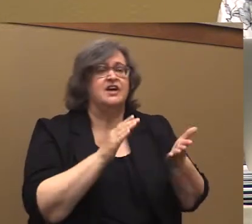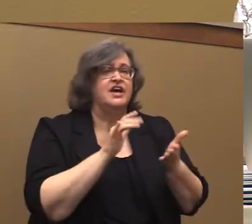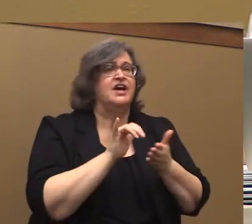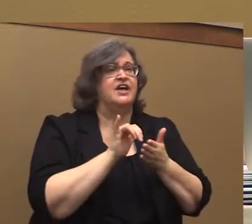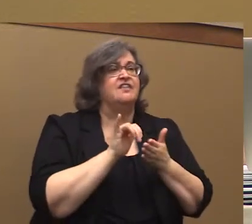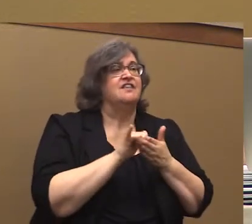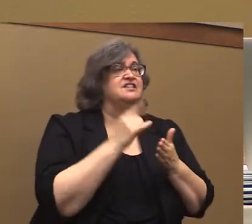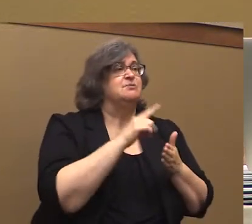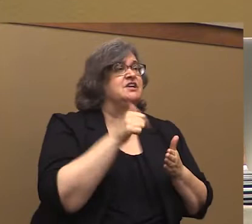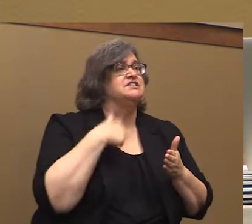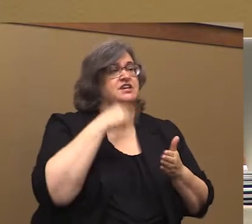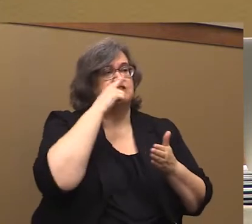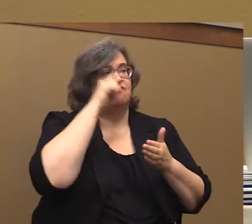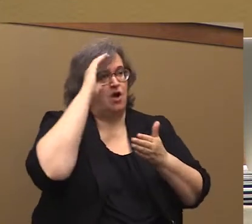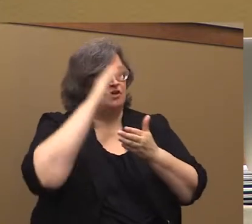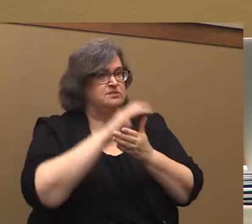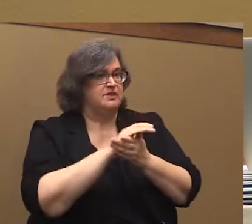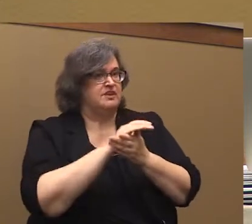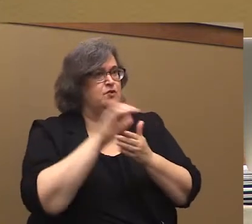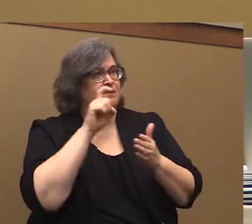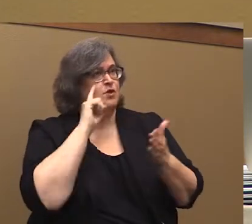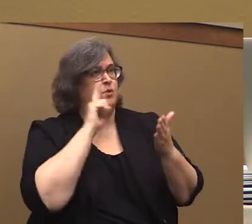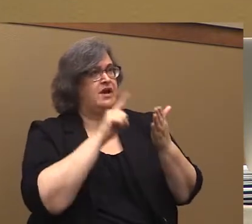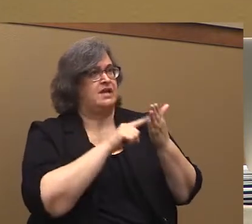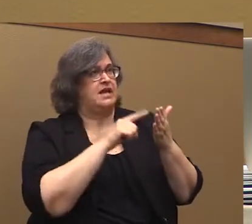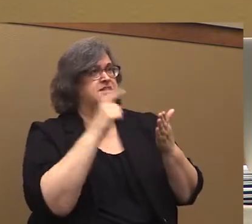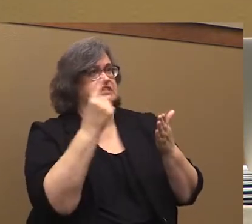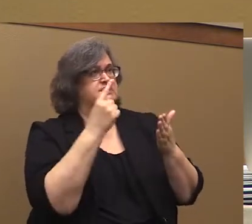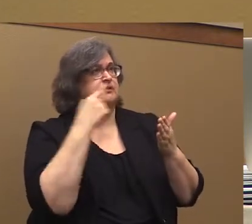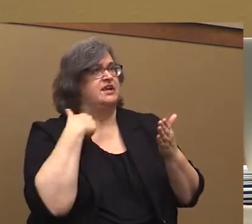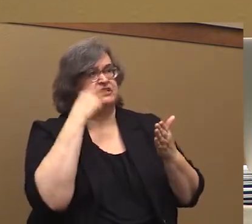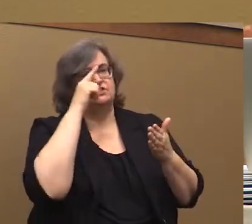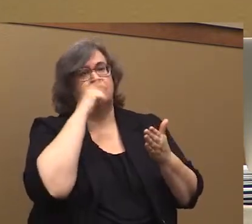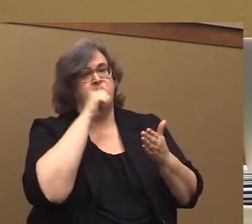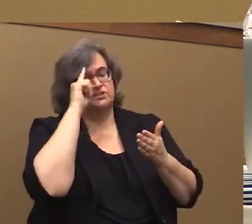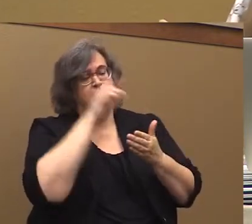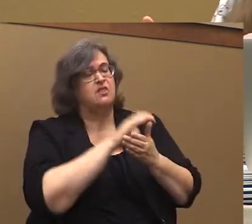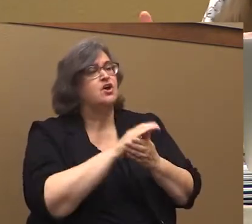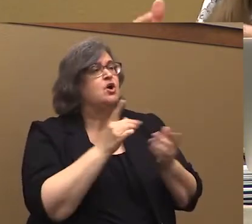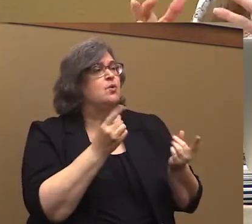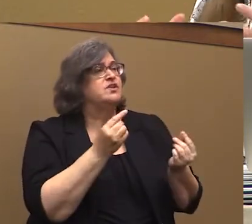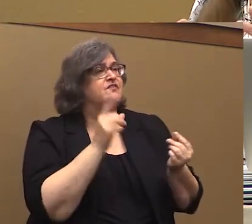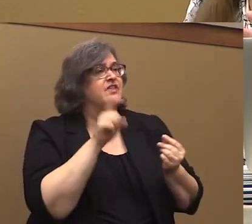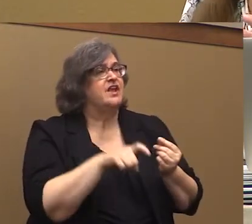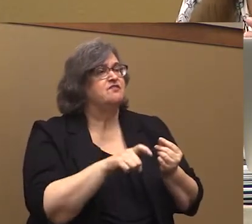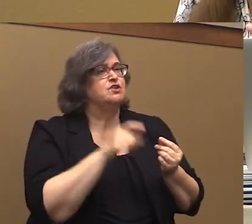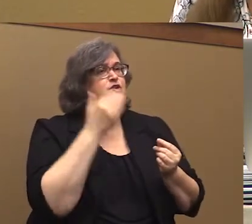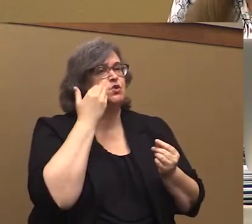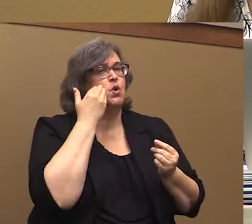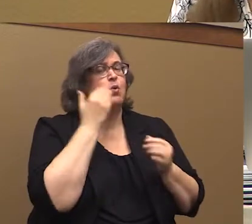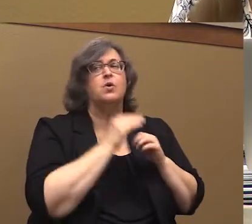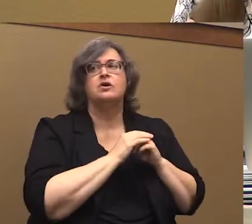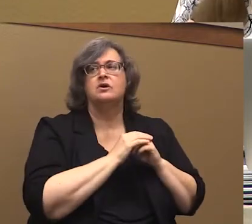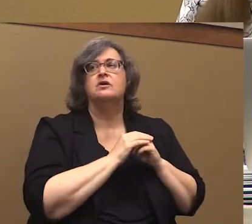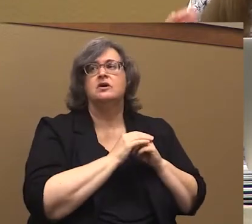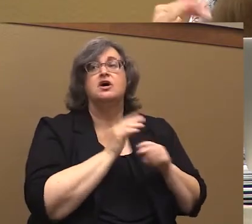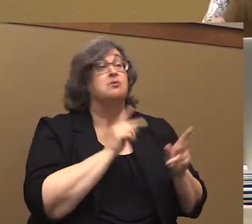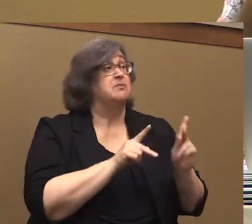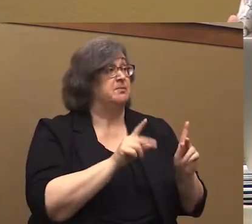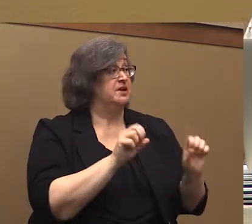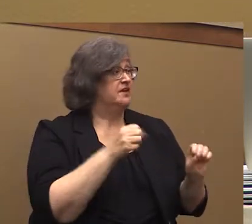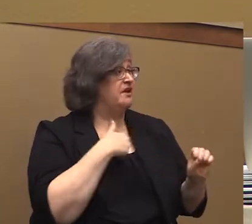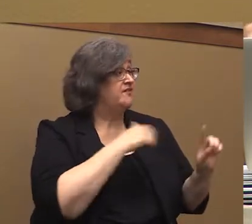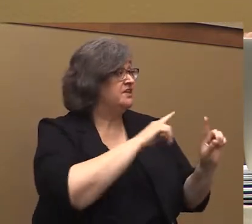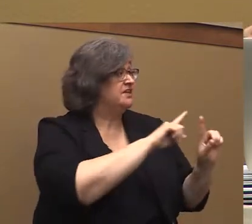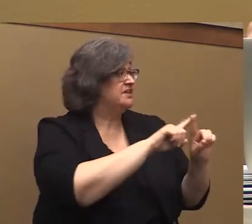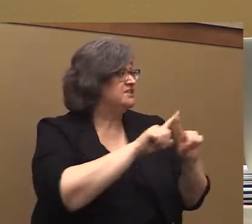else has a false belief. So what they need in order to develop this is to know that, people